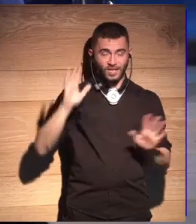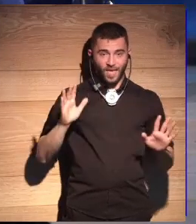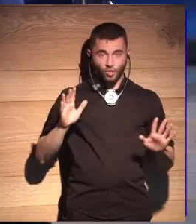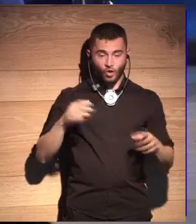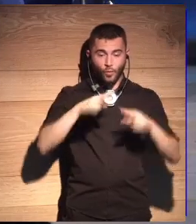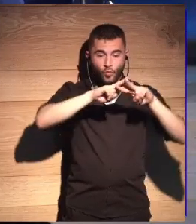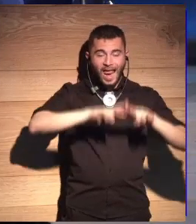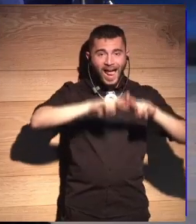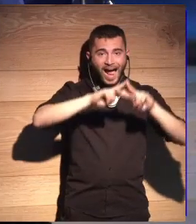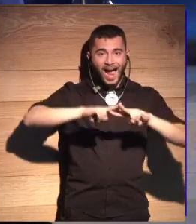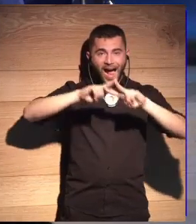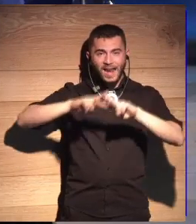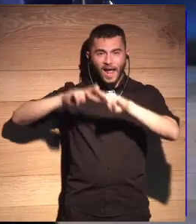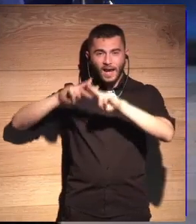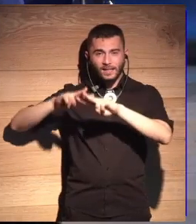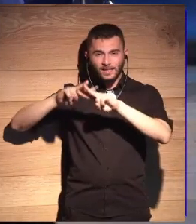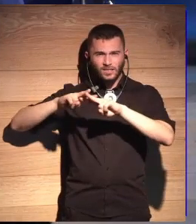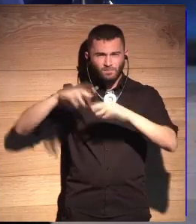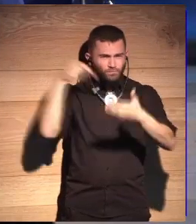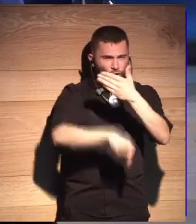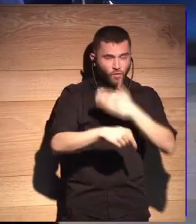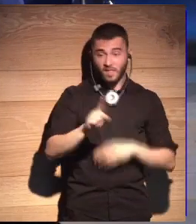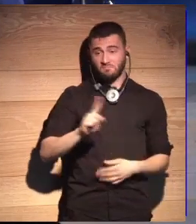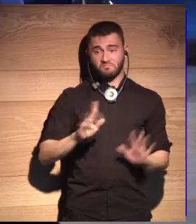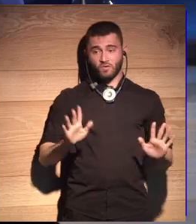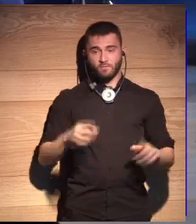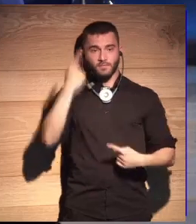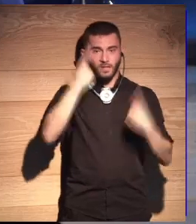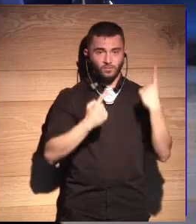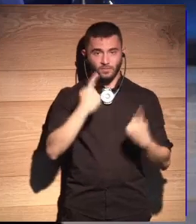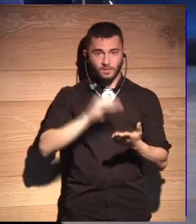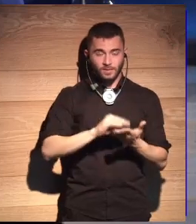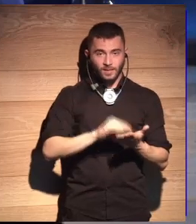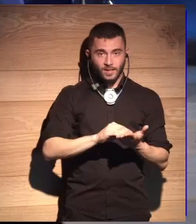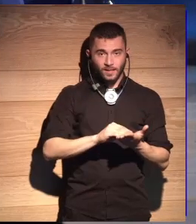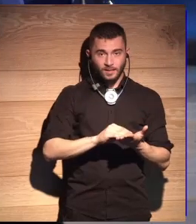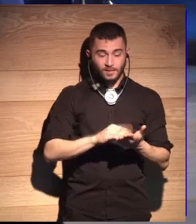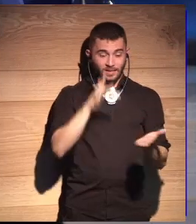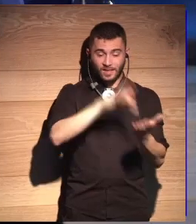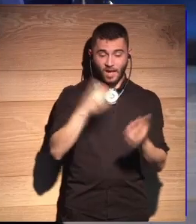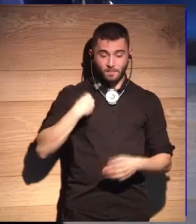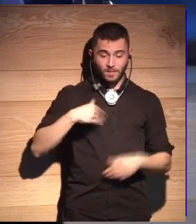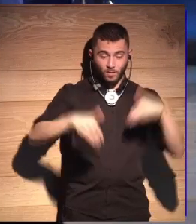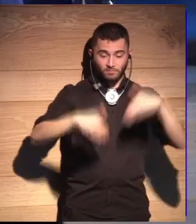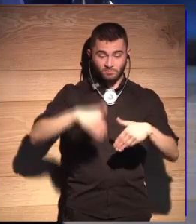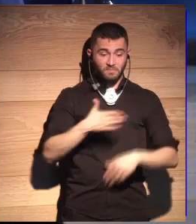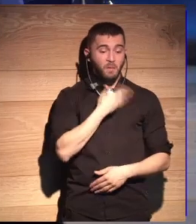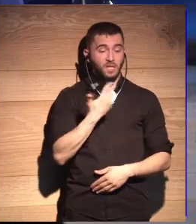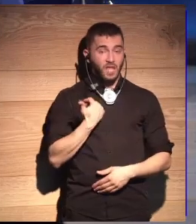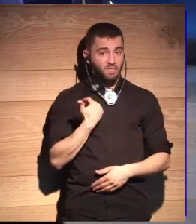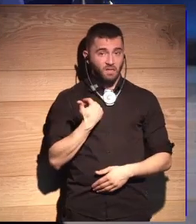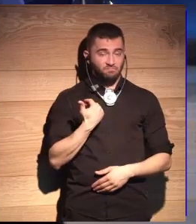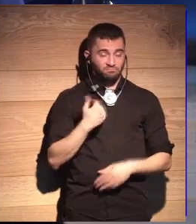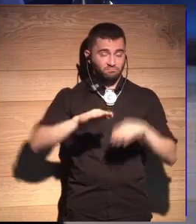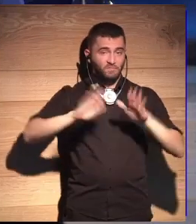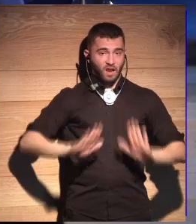not carry out a surgical analysis of things. They just vote. It is an impulse.